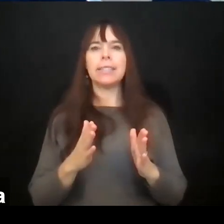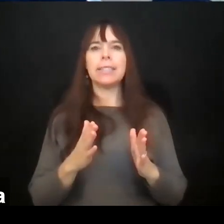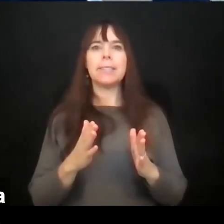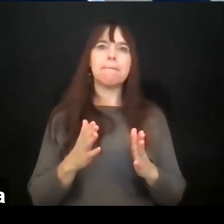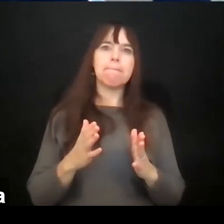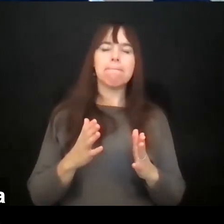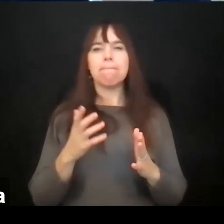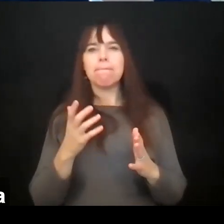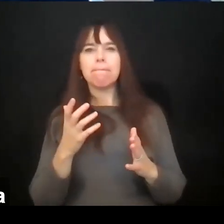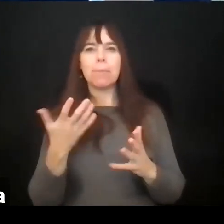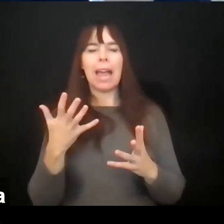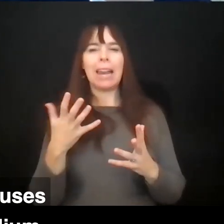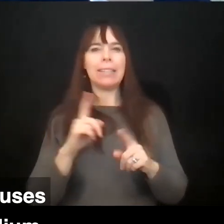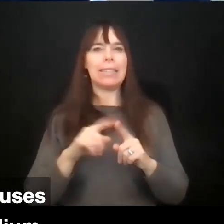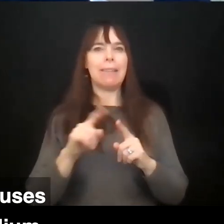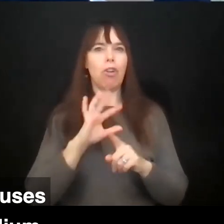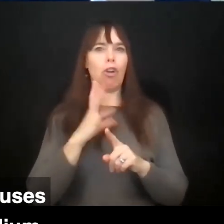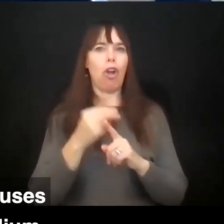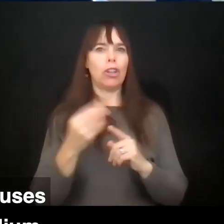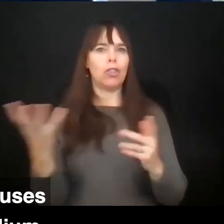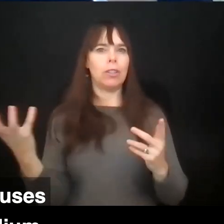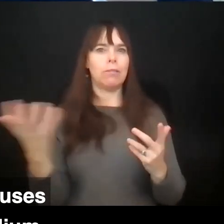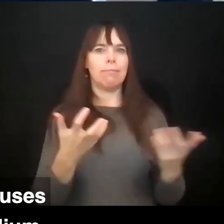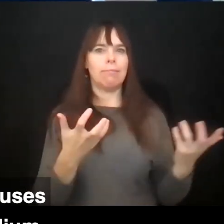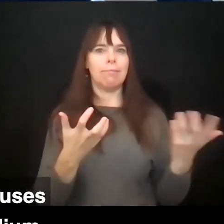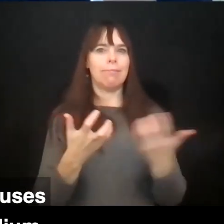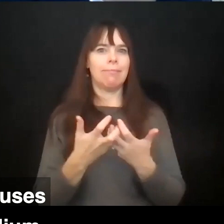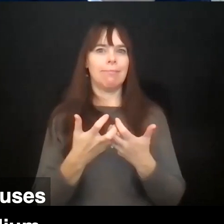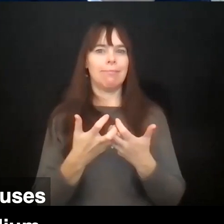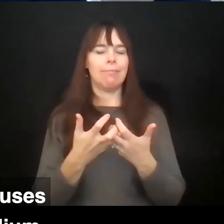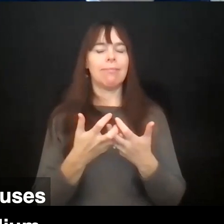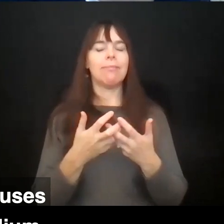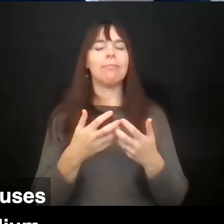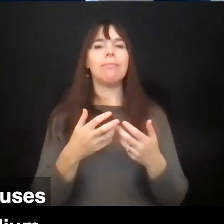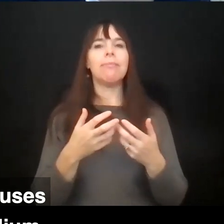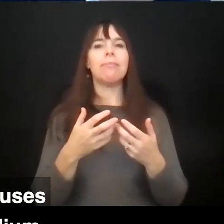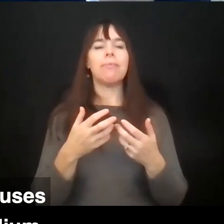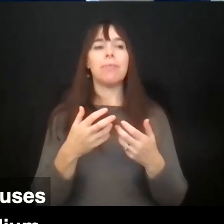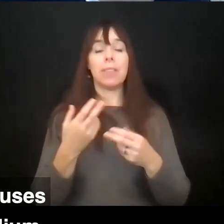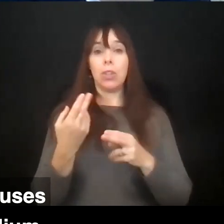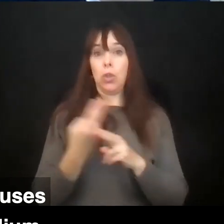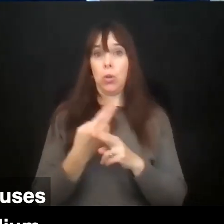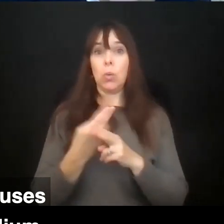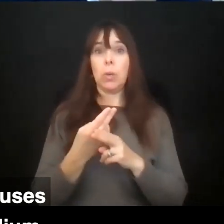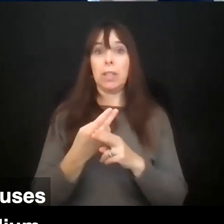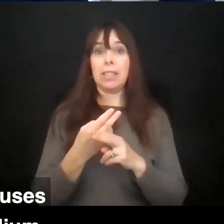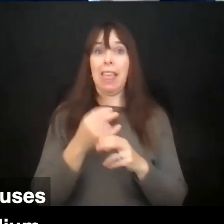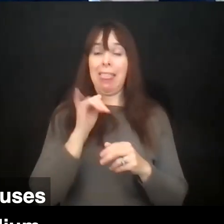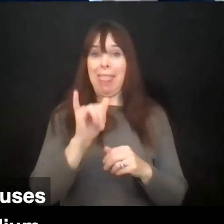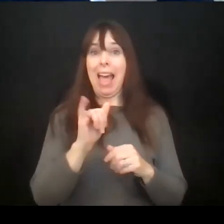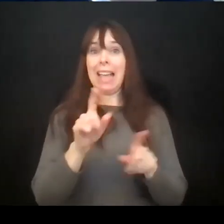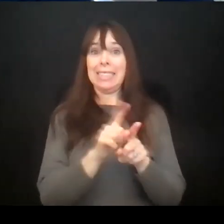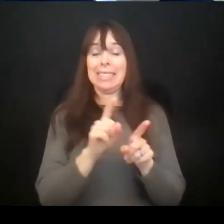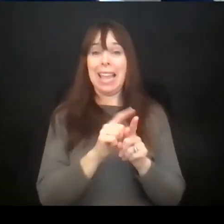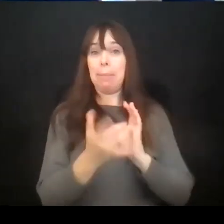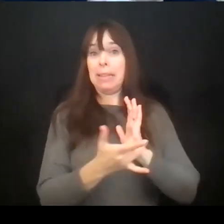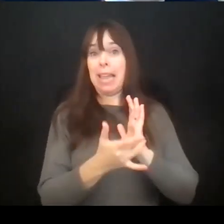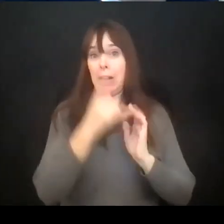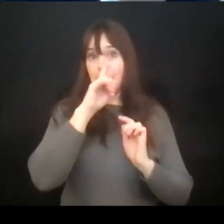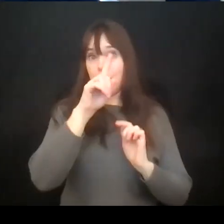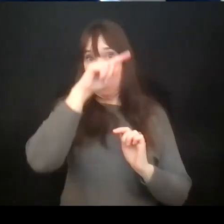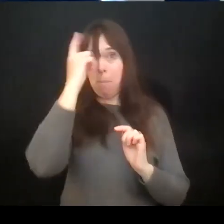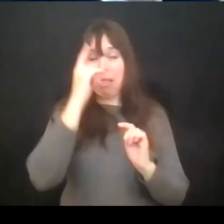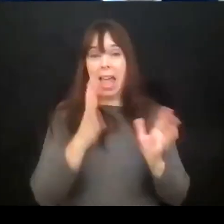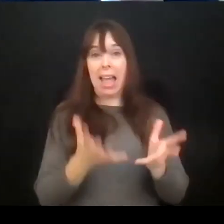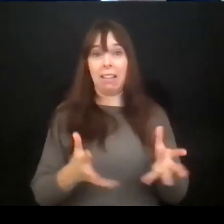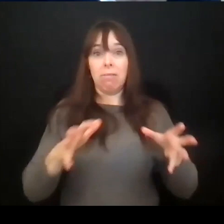combining a couple of cultures, because although she uses the San Ildefonso